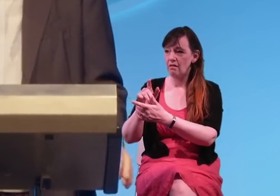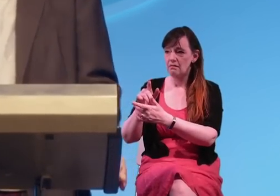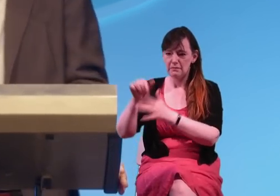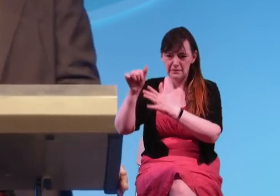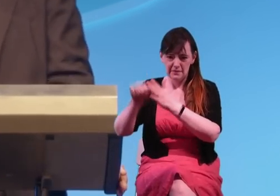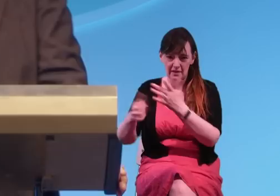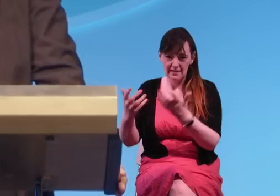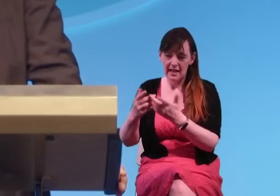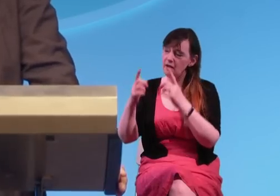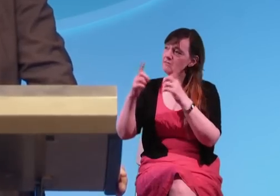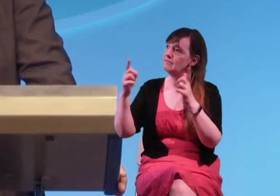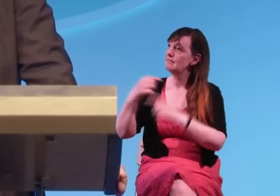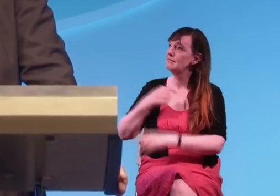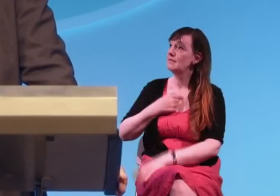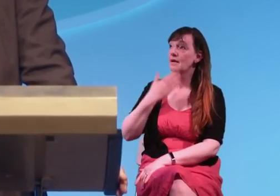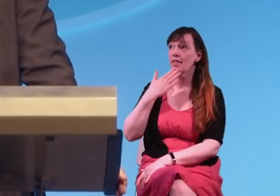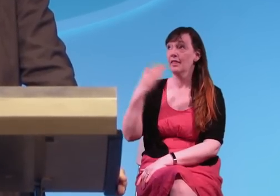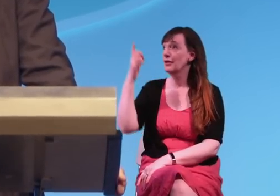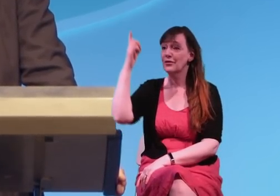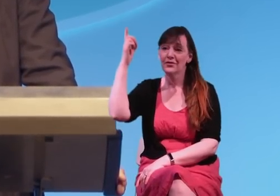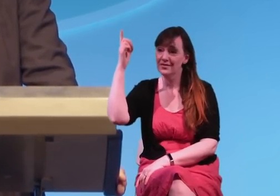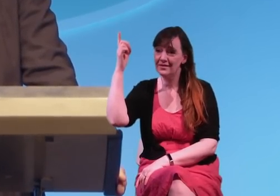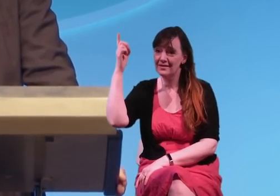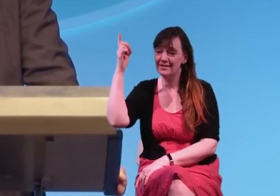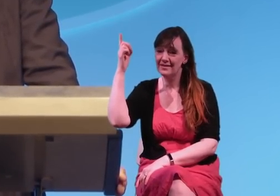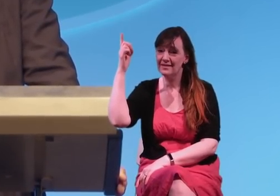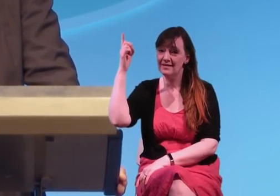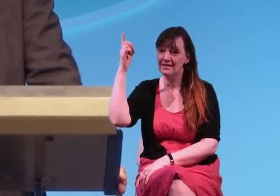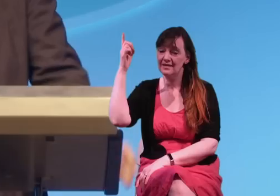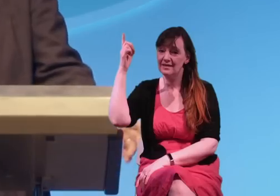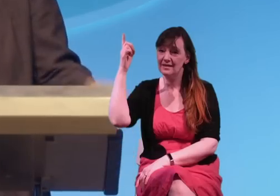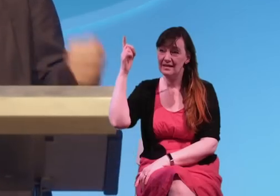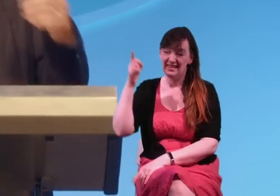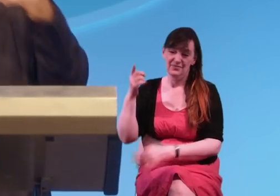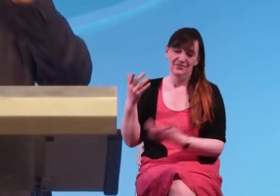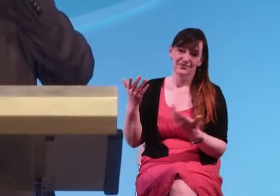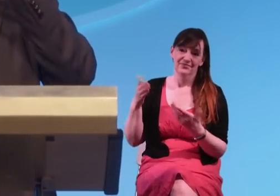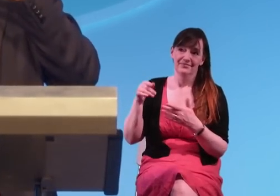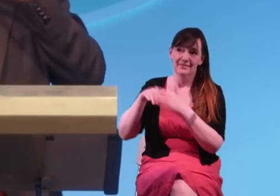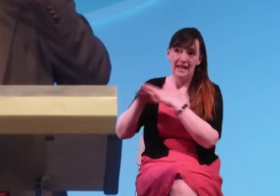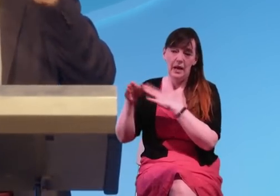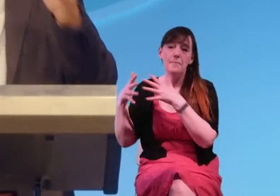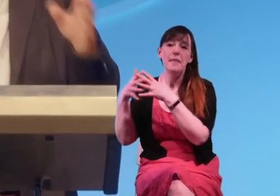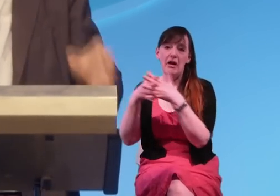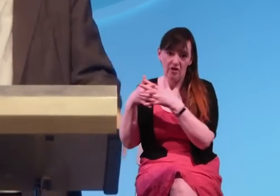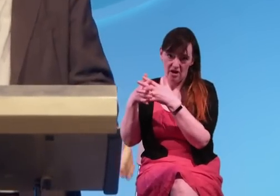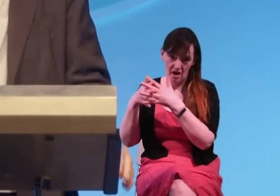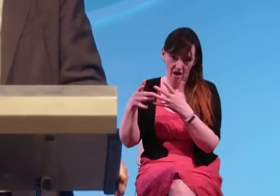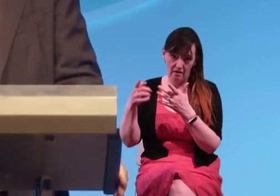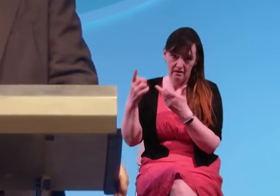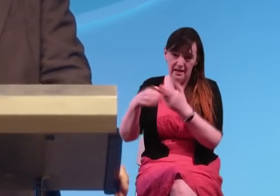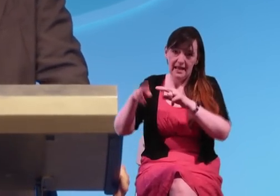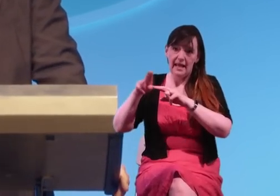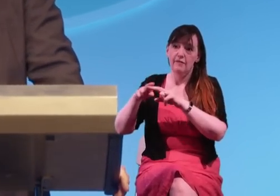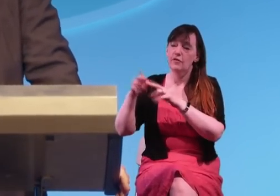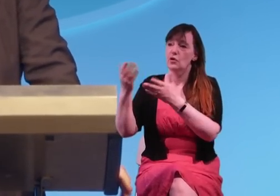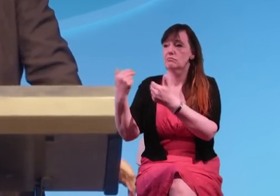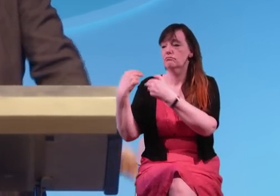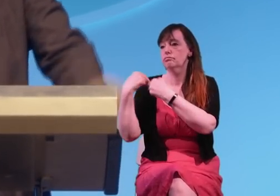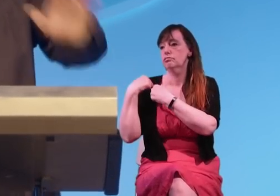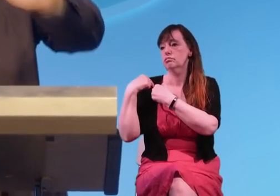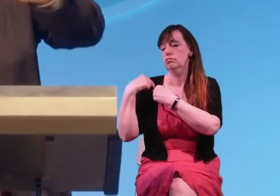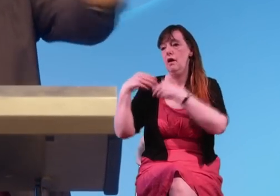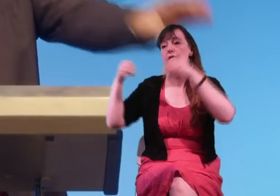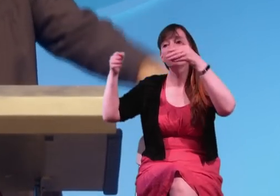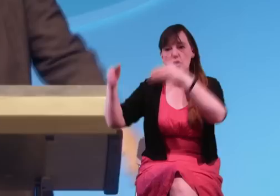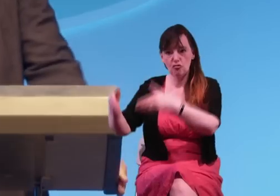it's not true here, but it is in the States. That if you conduct a funeral over which you have absolutely no control, and perhaps the